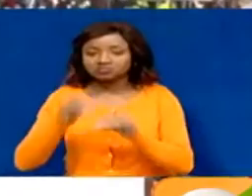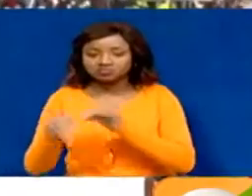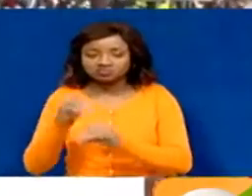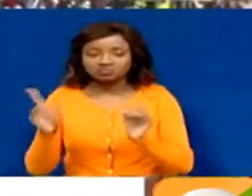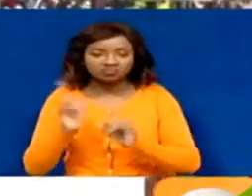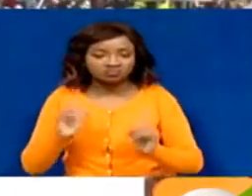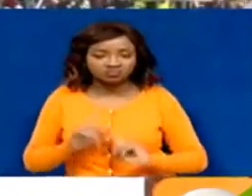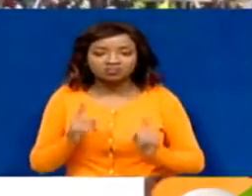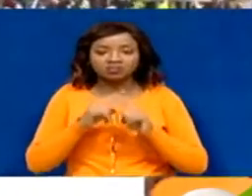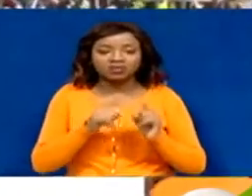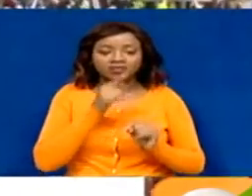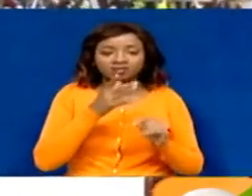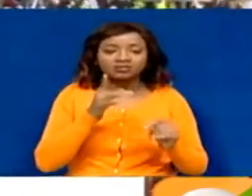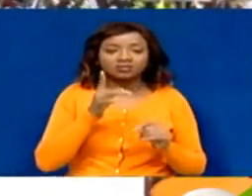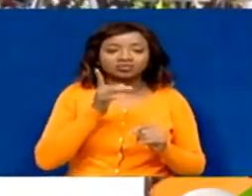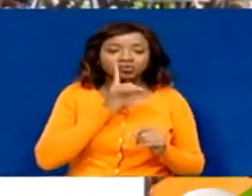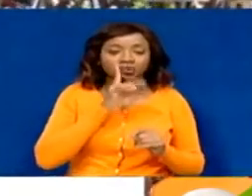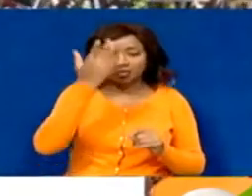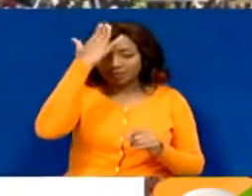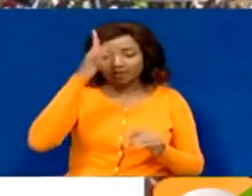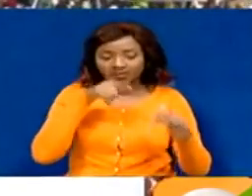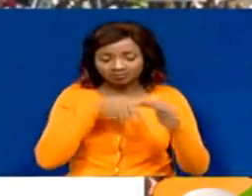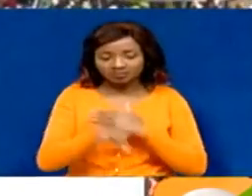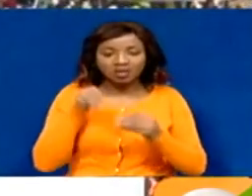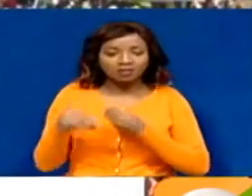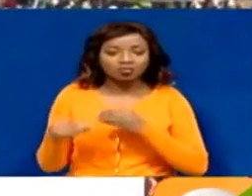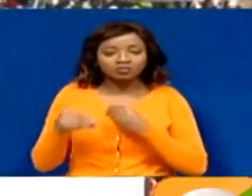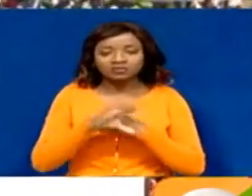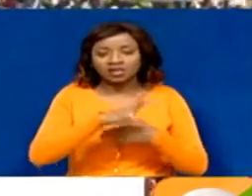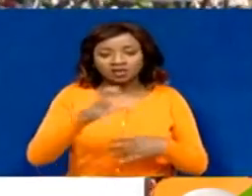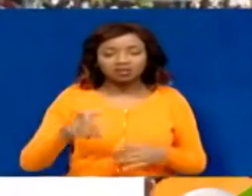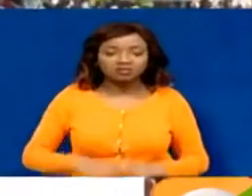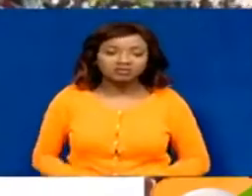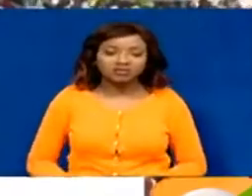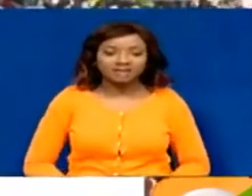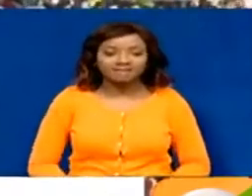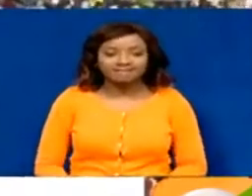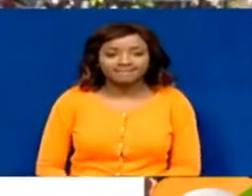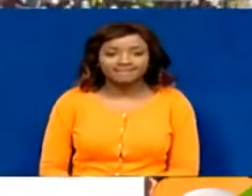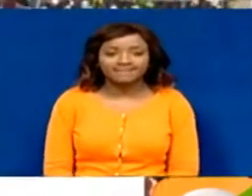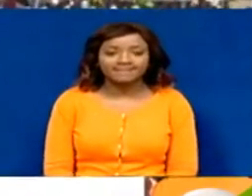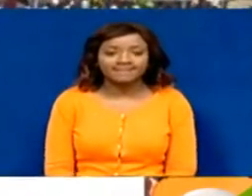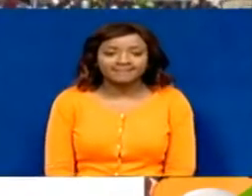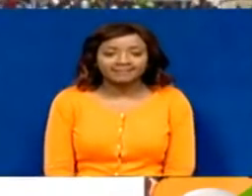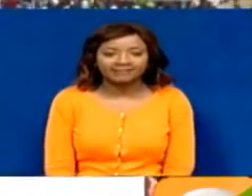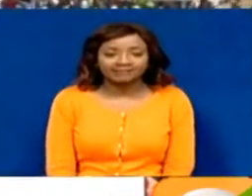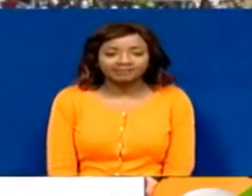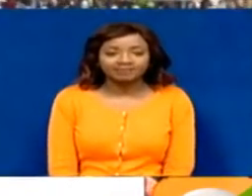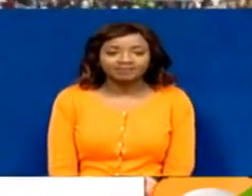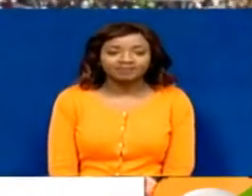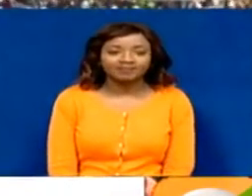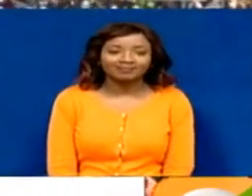Brigade storms Busia County on Monday as they try to hype up the support that the Orange Party enjoys in the Western Kenya region.